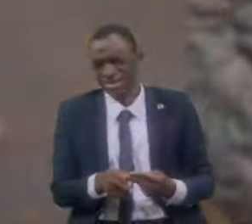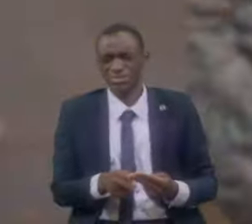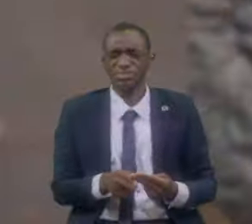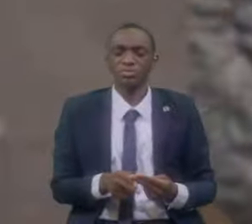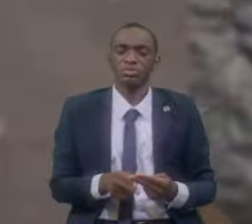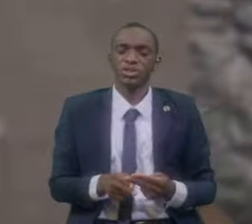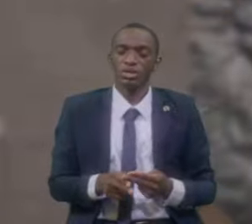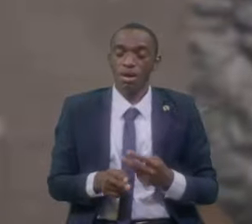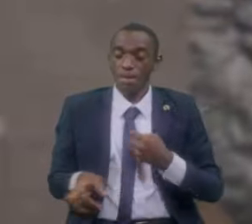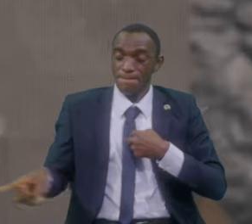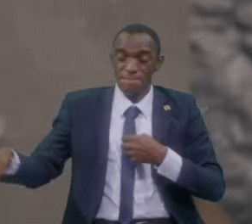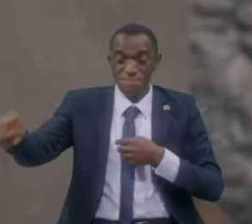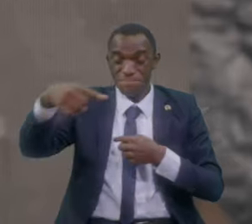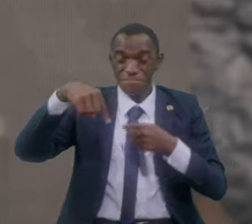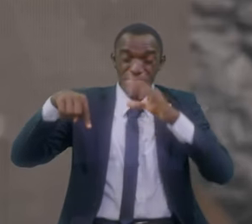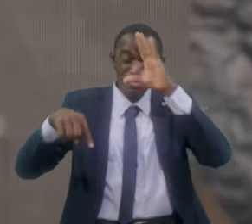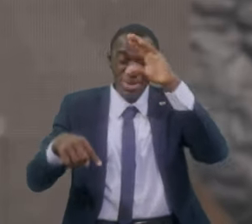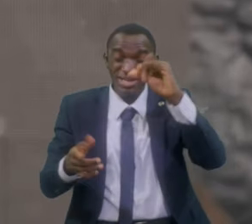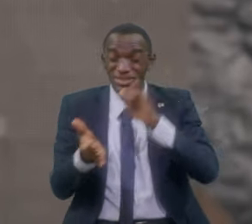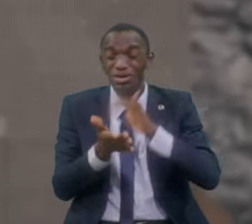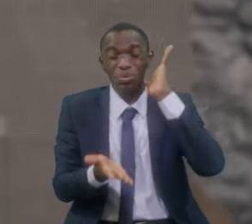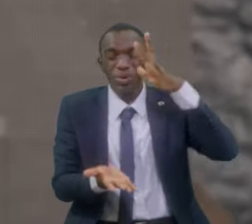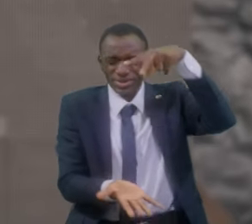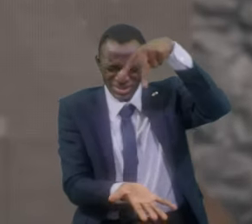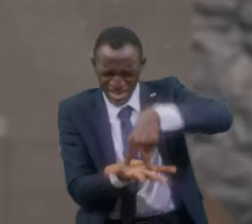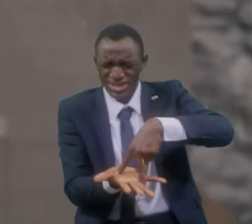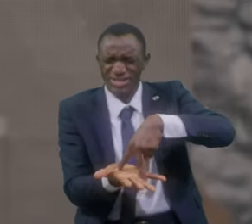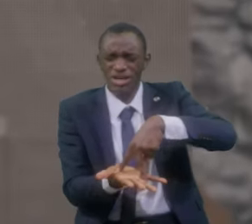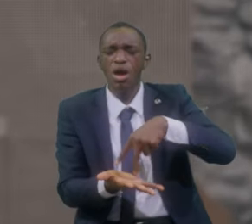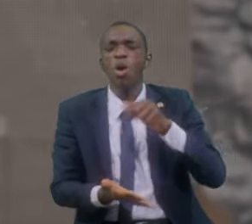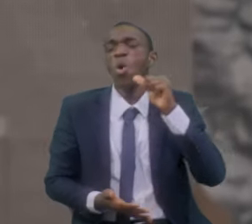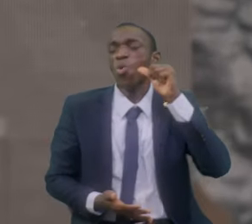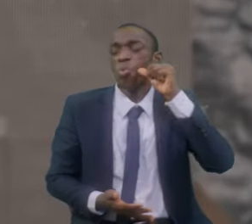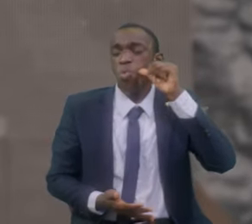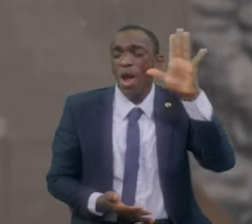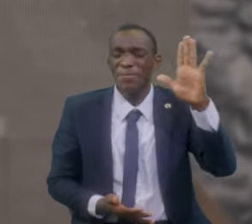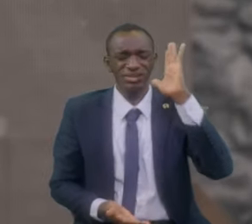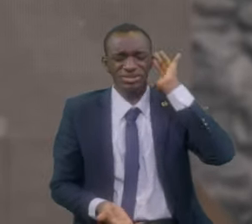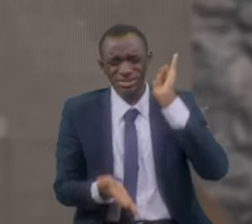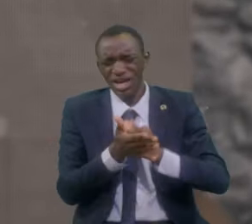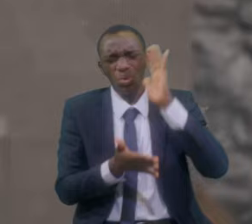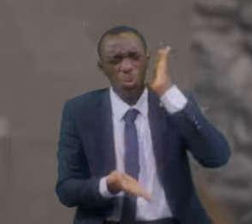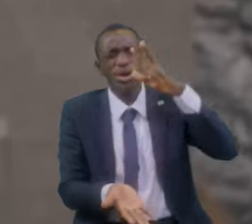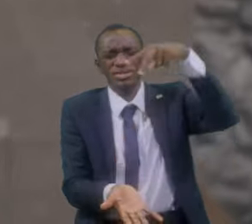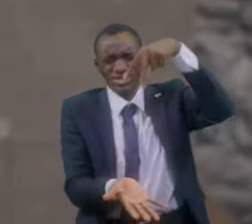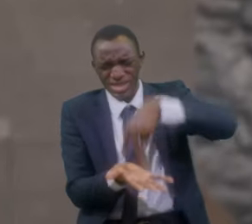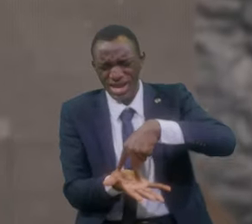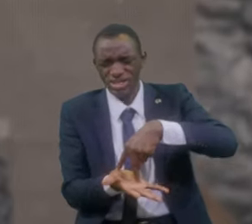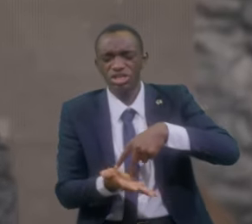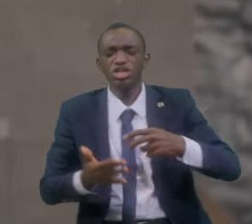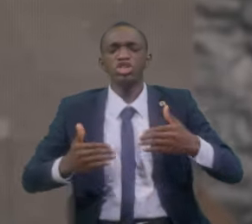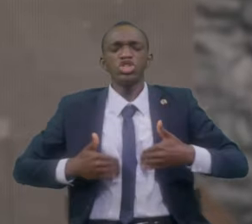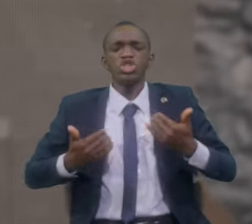Men that will stand. Women that will stand. Young